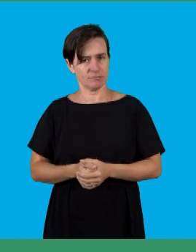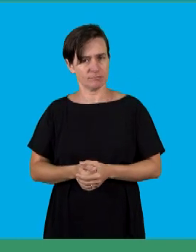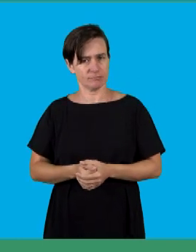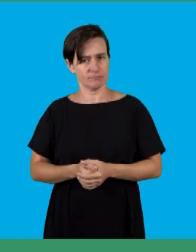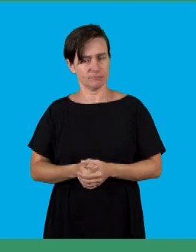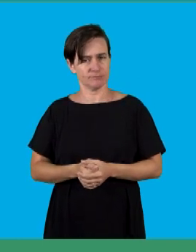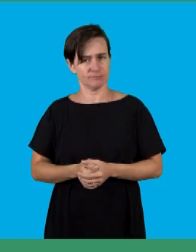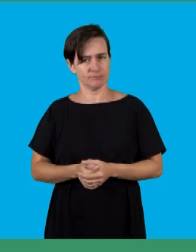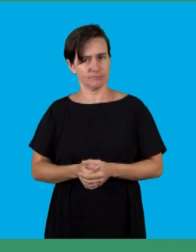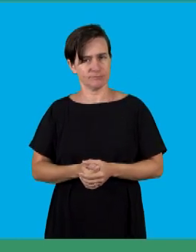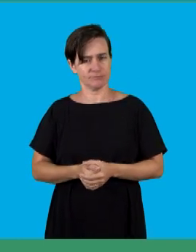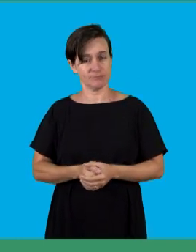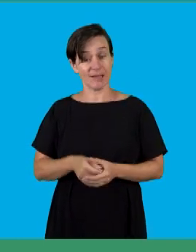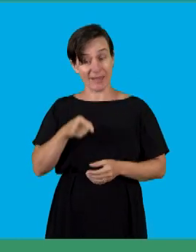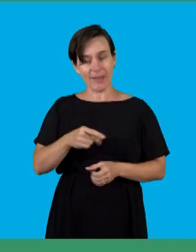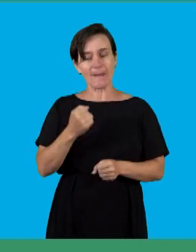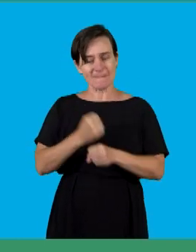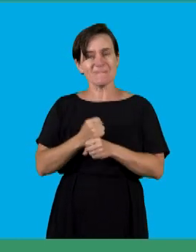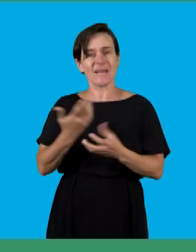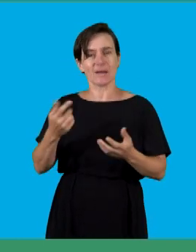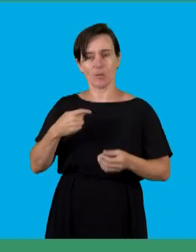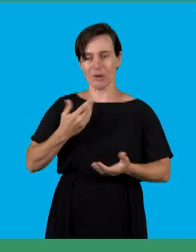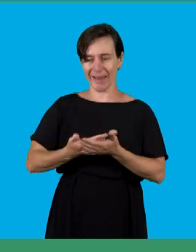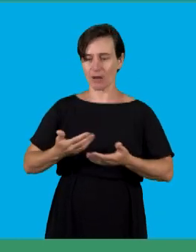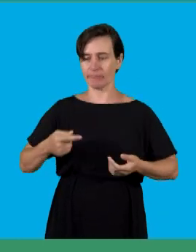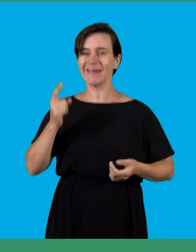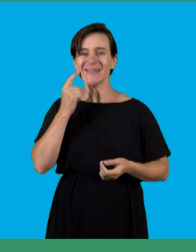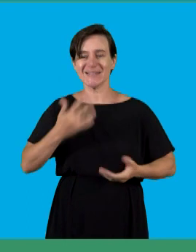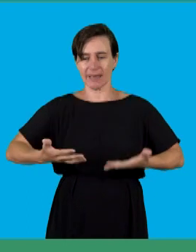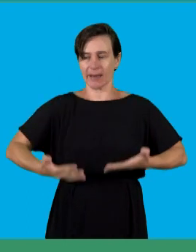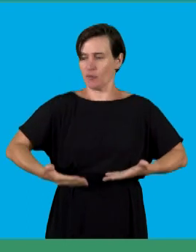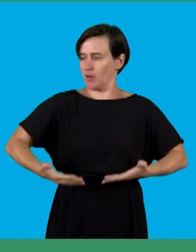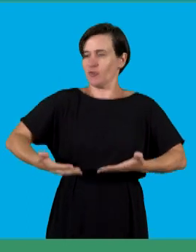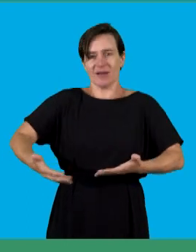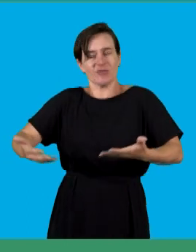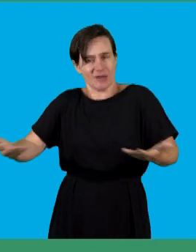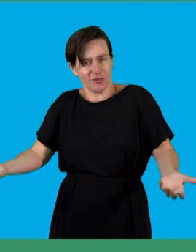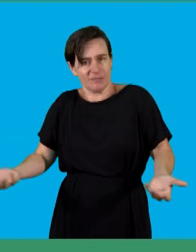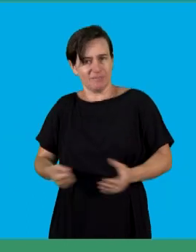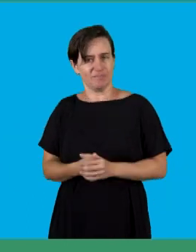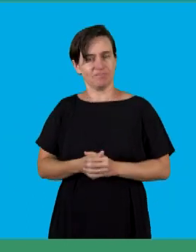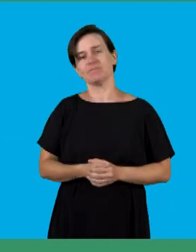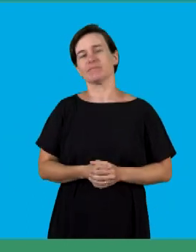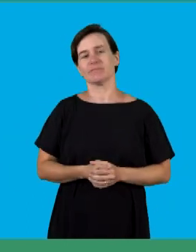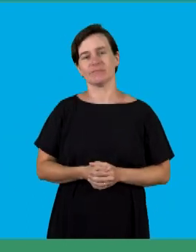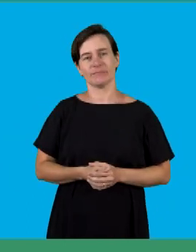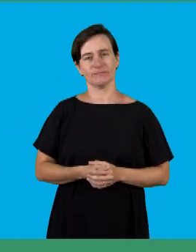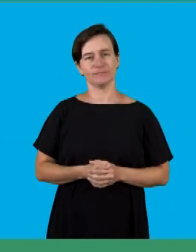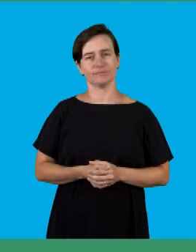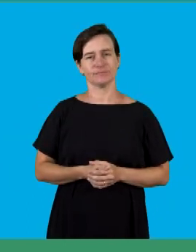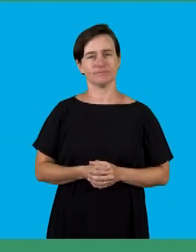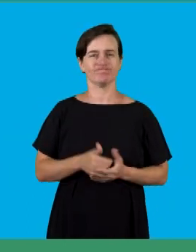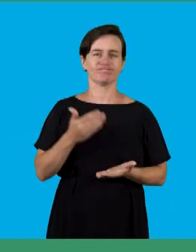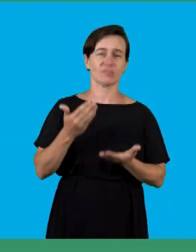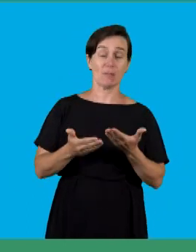words, it is there to make us to be able to carry the contents rather of the product very